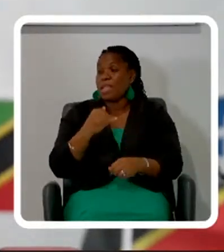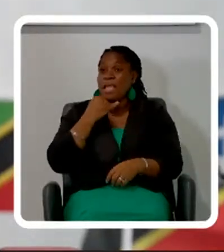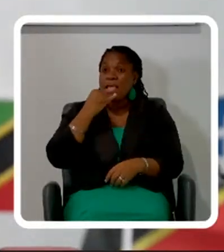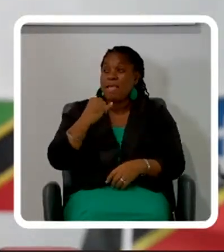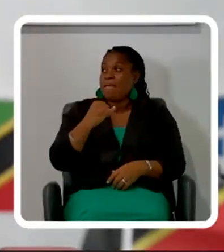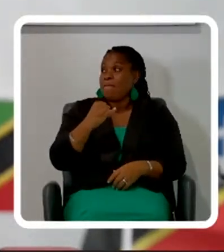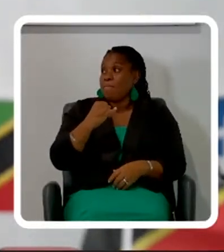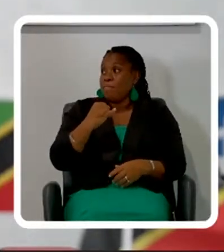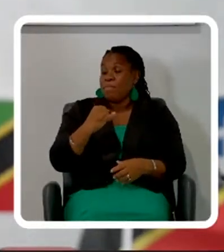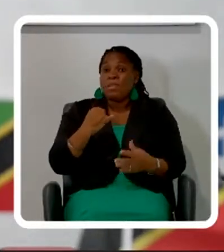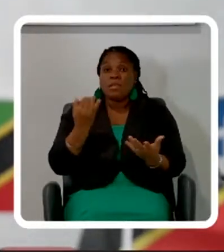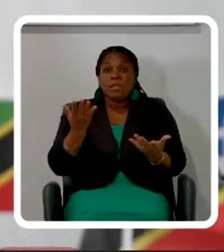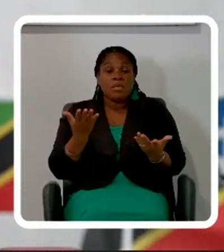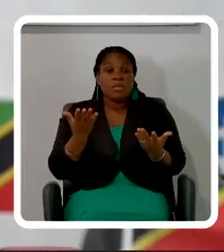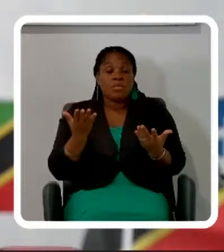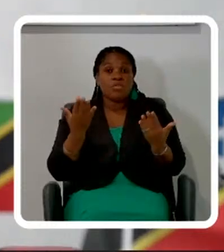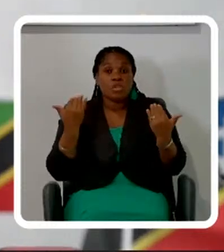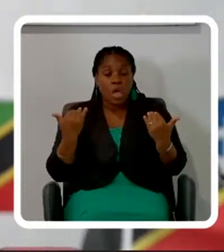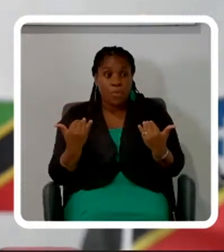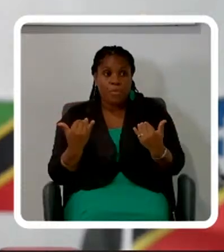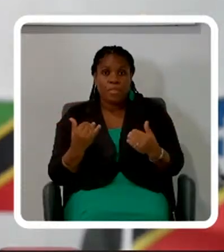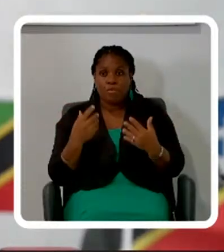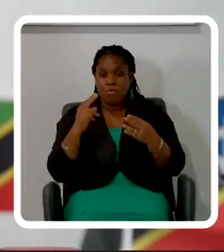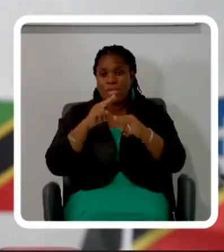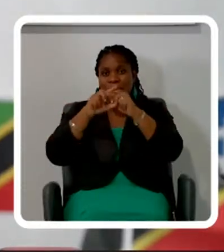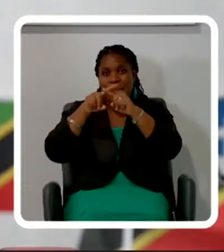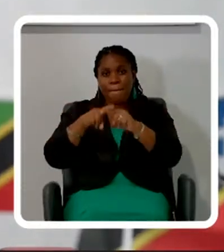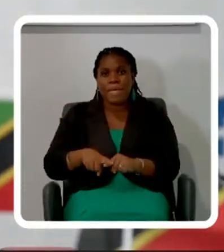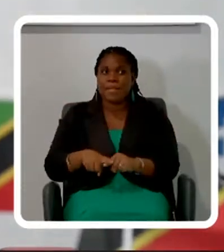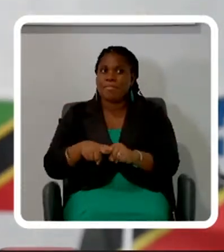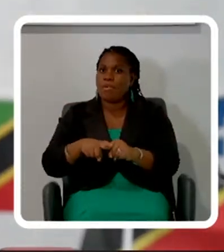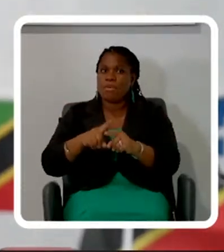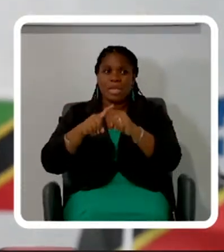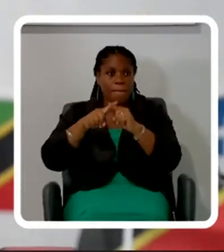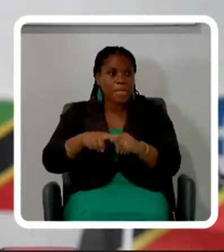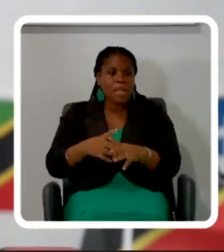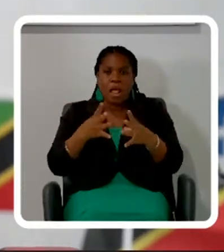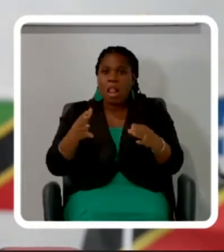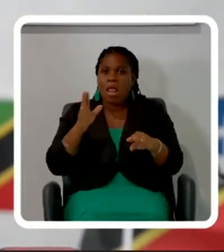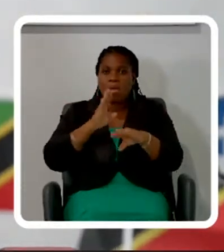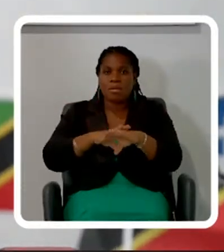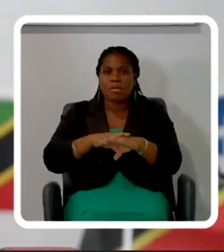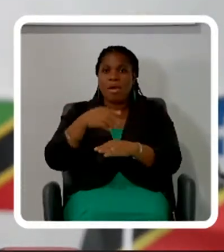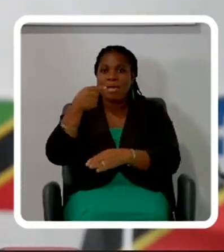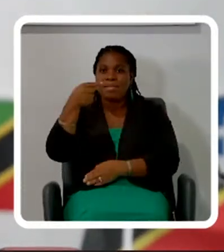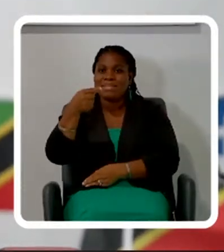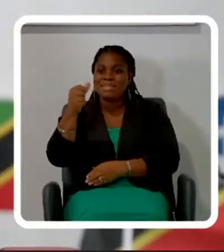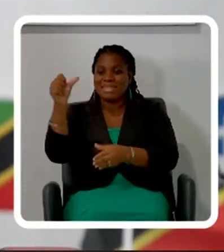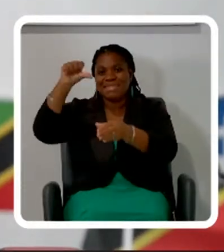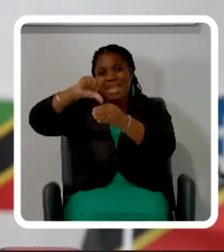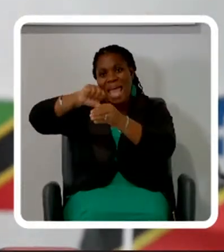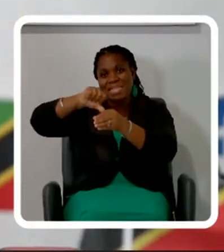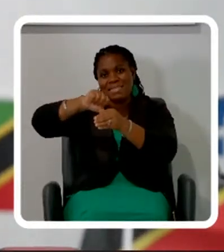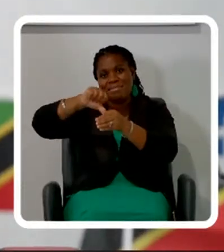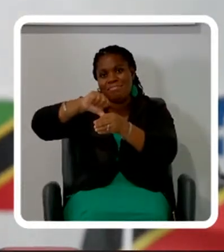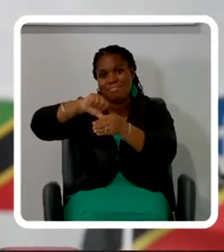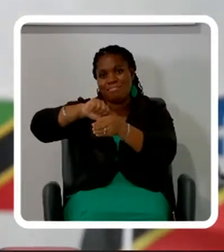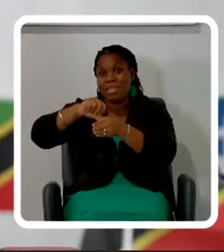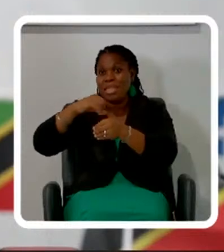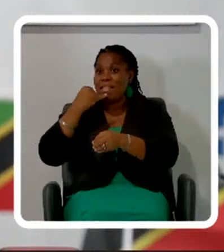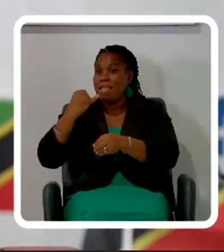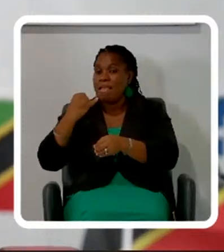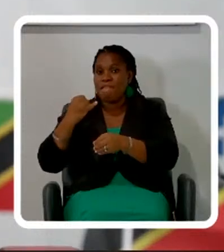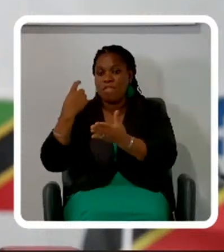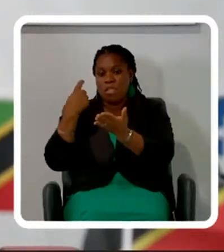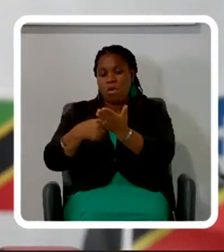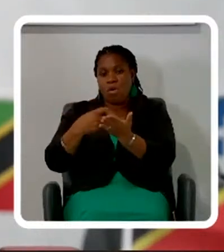costs go up, everything goes up in St. Kitts and Nevis, say nothing we can do about it, principally. So that is critically important. Two,